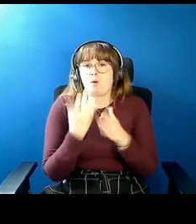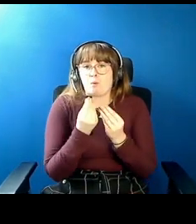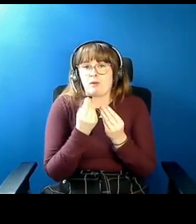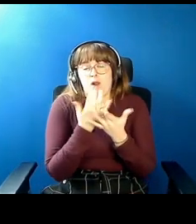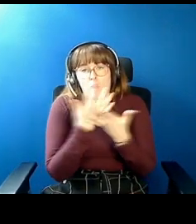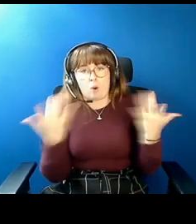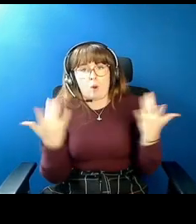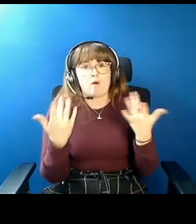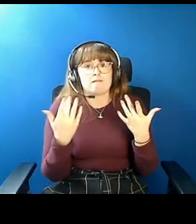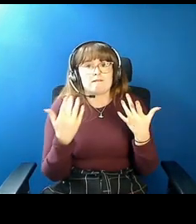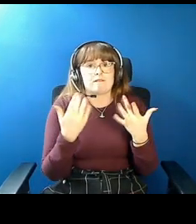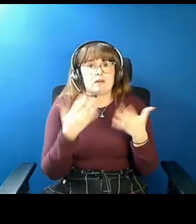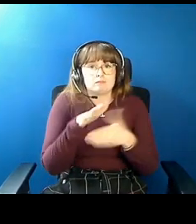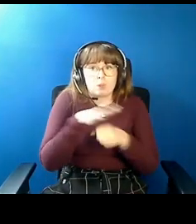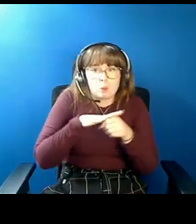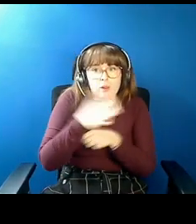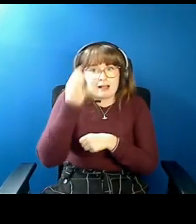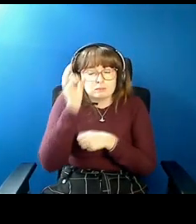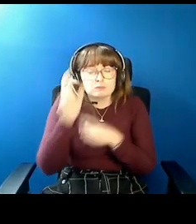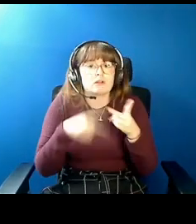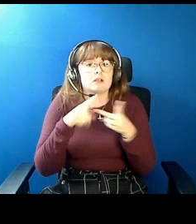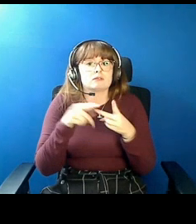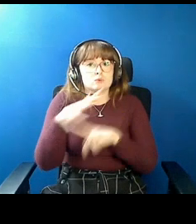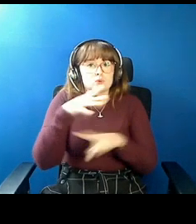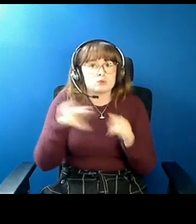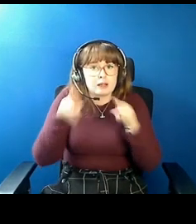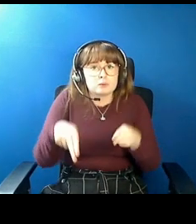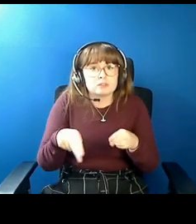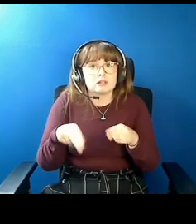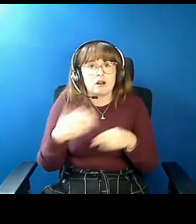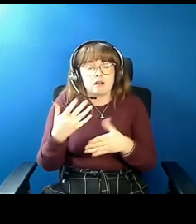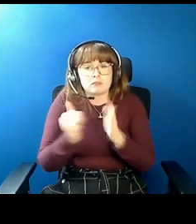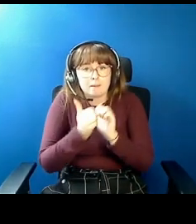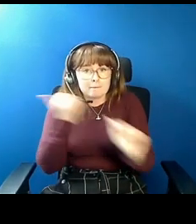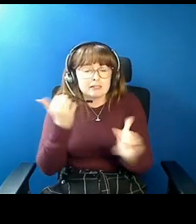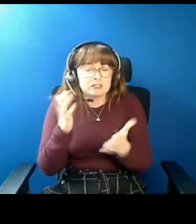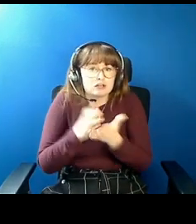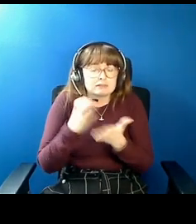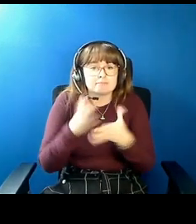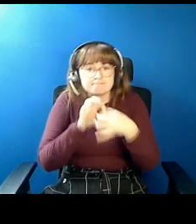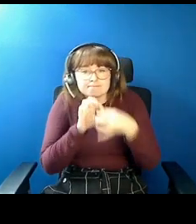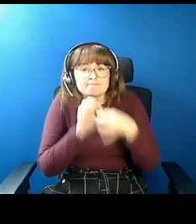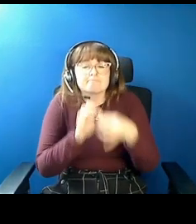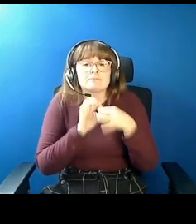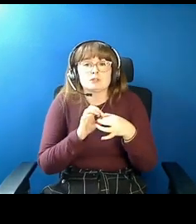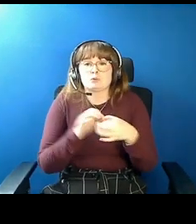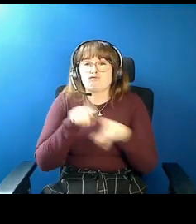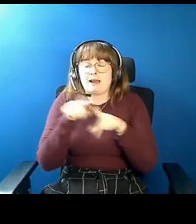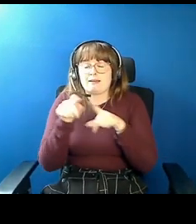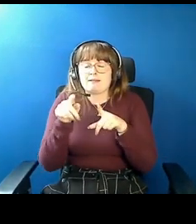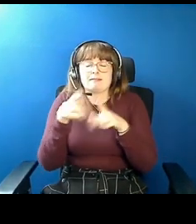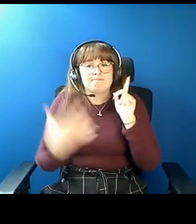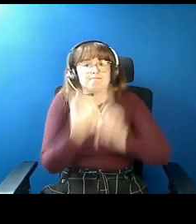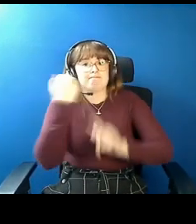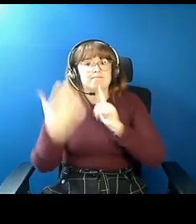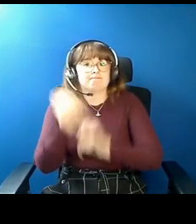local authorities at various scales, so county councils, combined authorities, to help overcome their data challenge and move along this